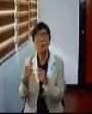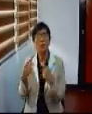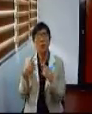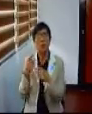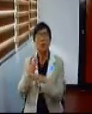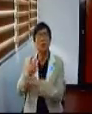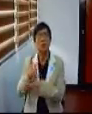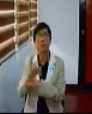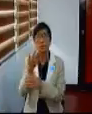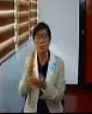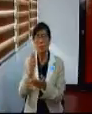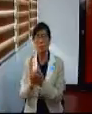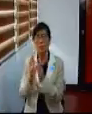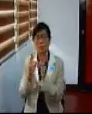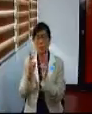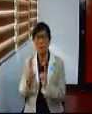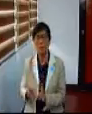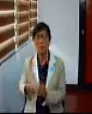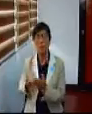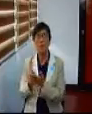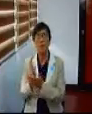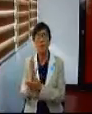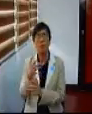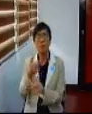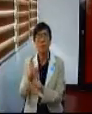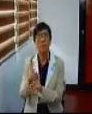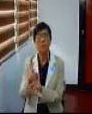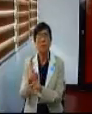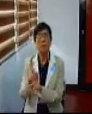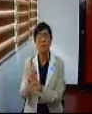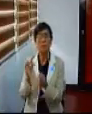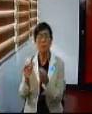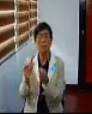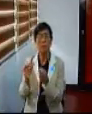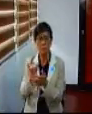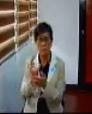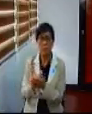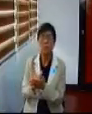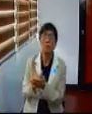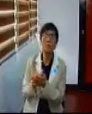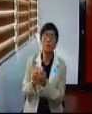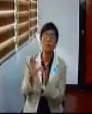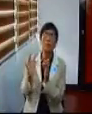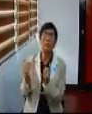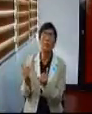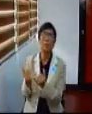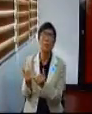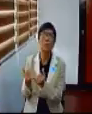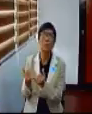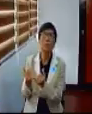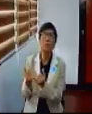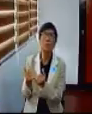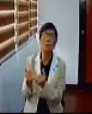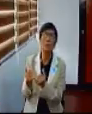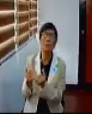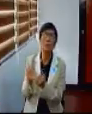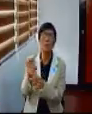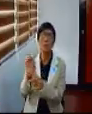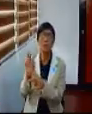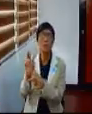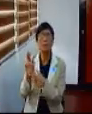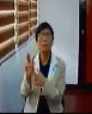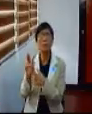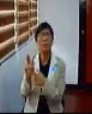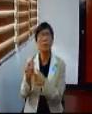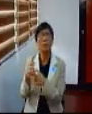adverse human rights impacts, if that link can be made, that company is either contributing